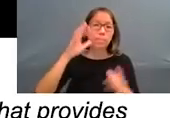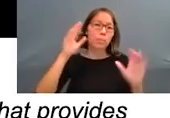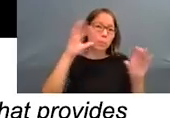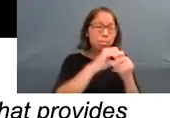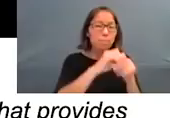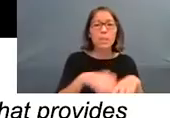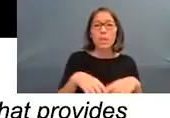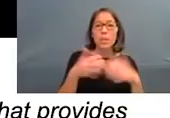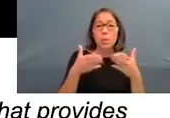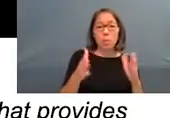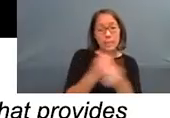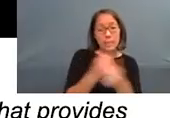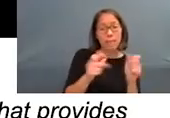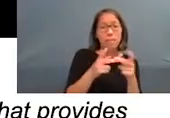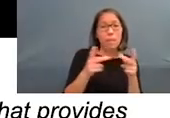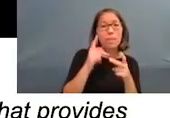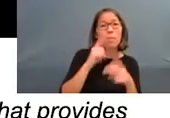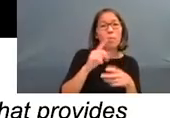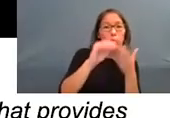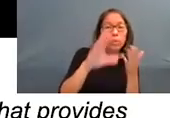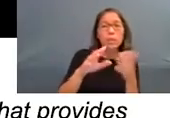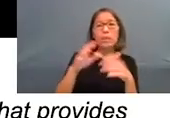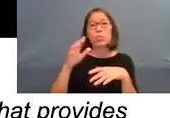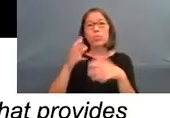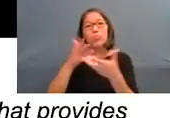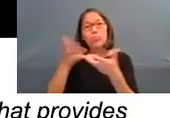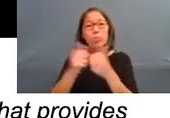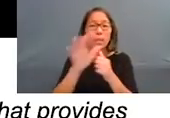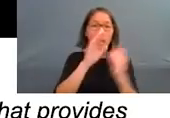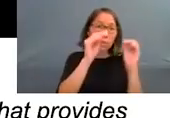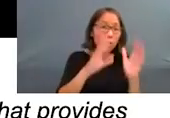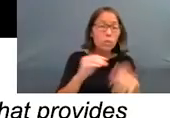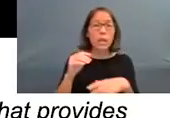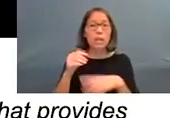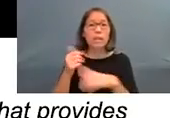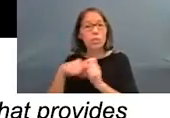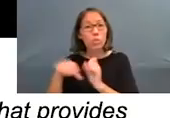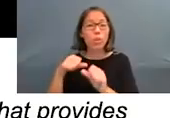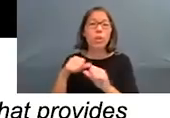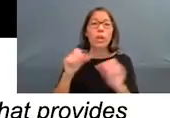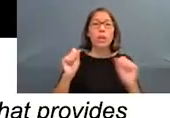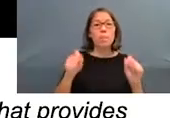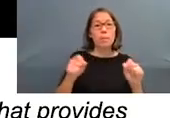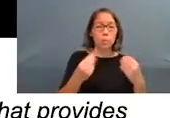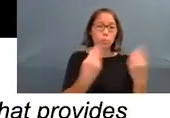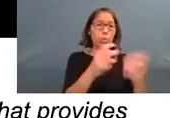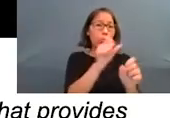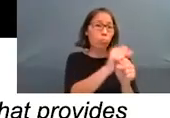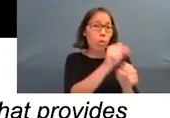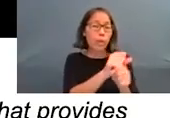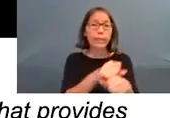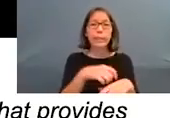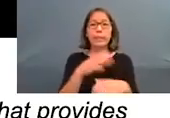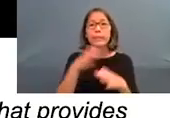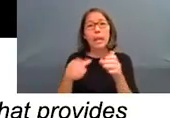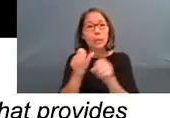each other and with their parents. And then it's also going to serve the need of that ability to turn in work, assign work, everything like that. And